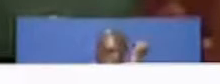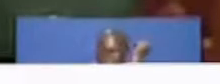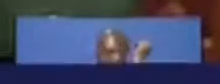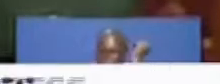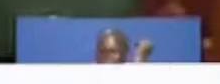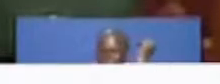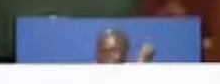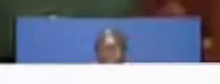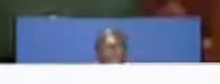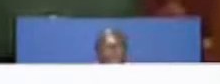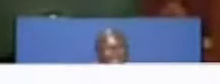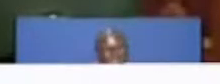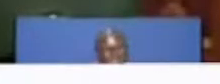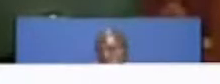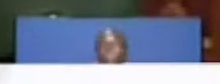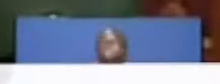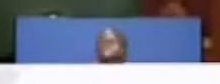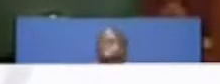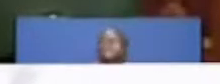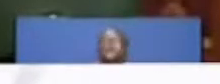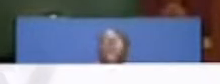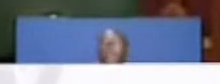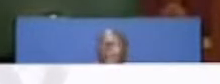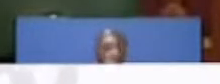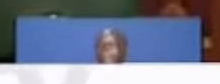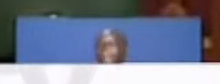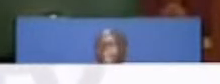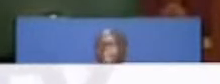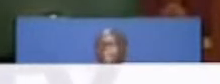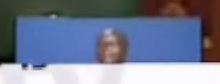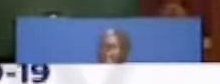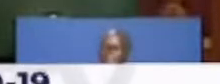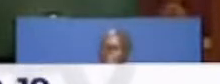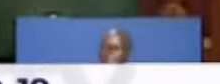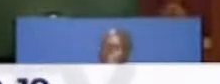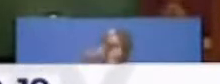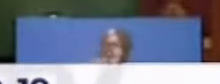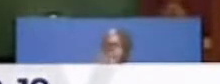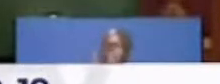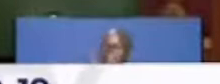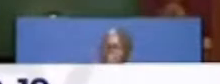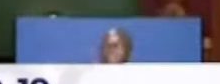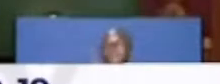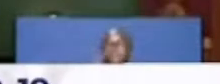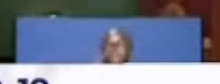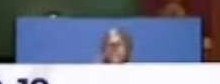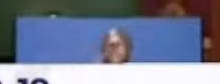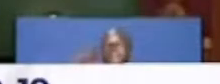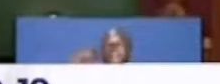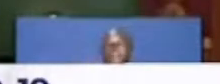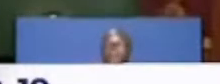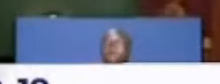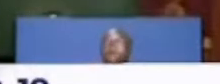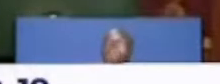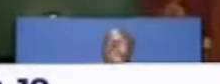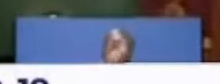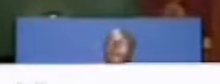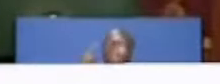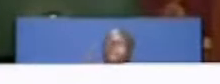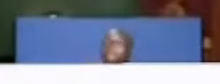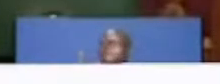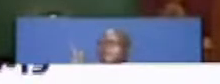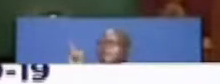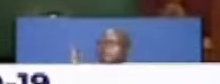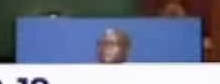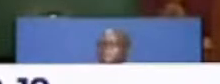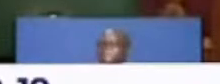The poverty of dignity is well illustrated when one considers that the price of water for the rest of Nairobi is